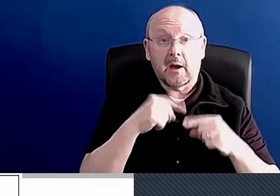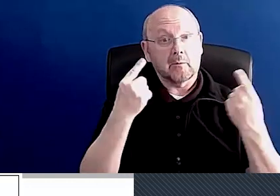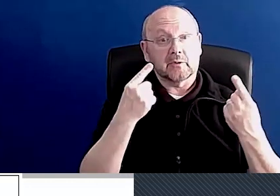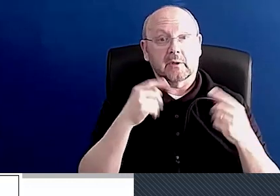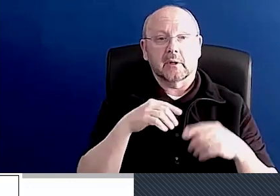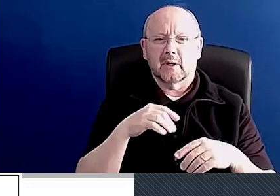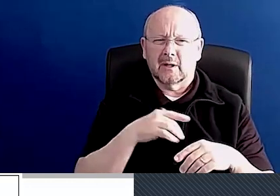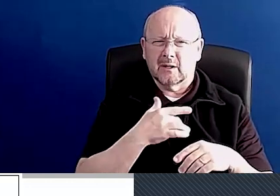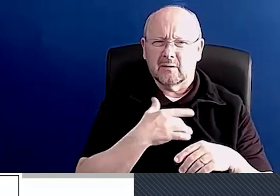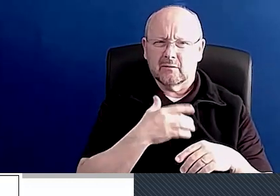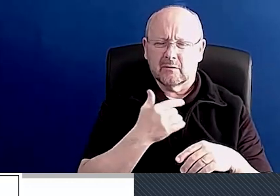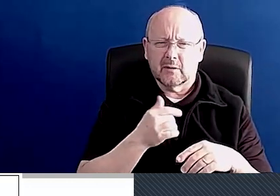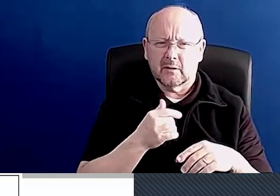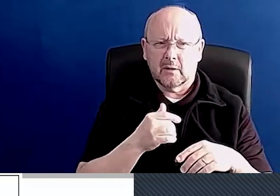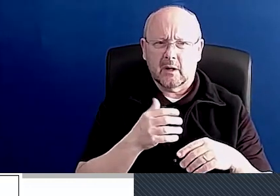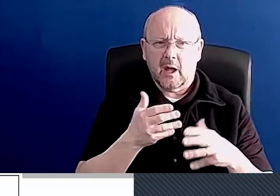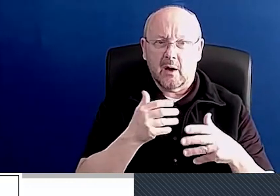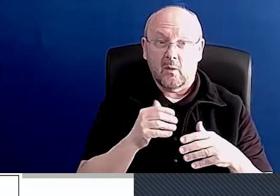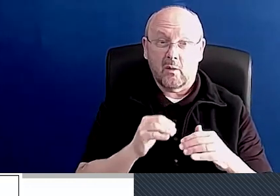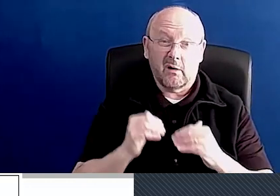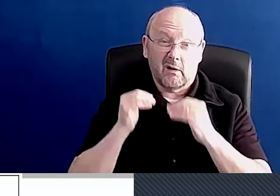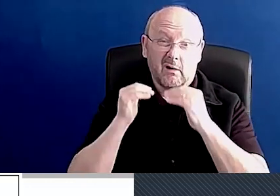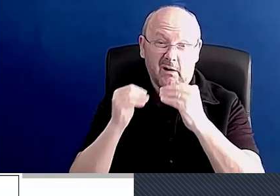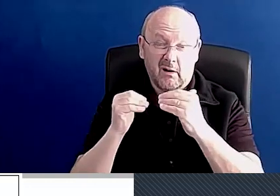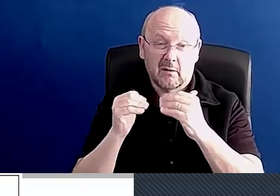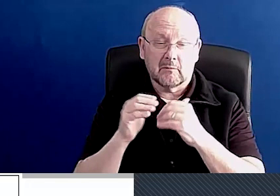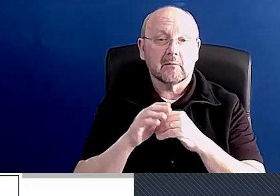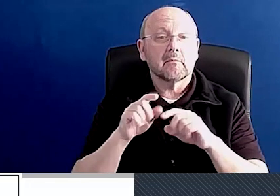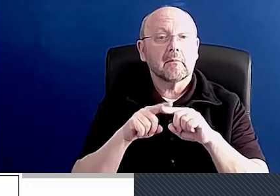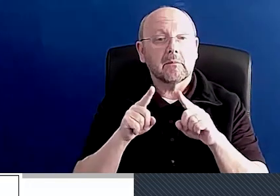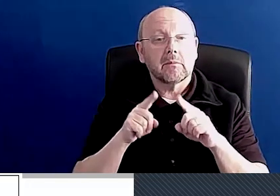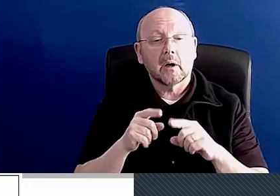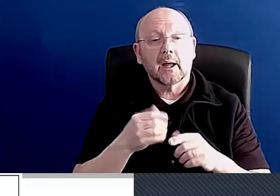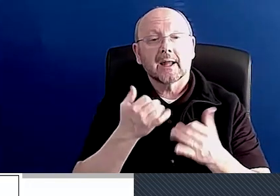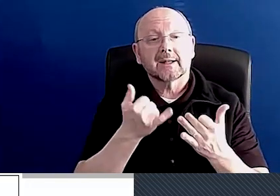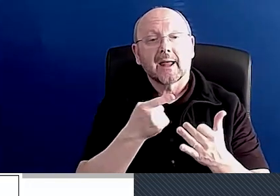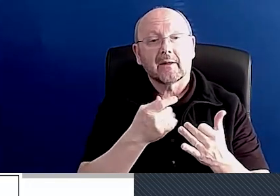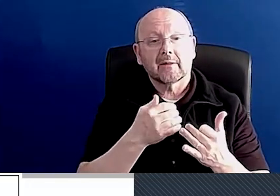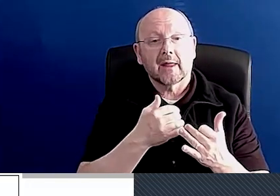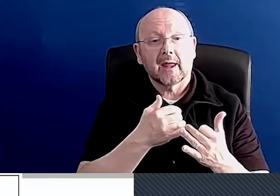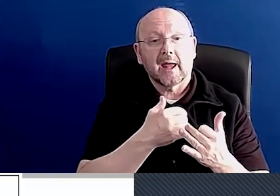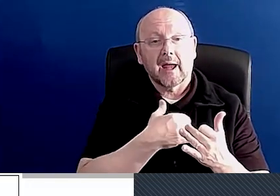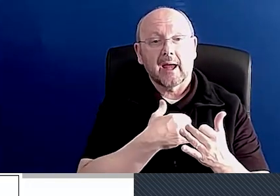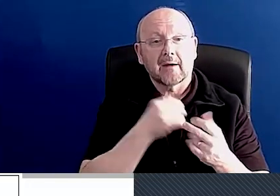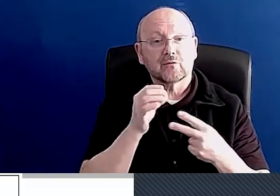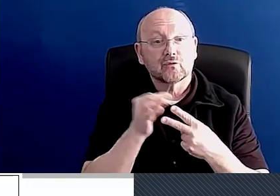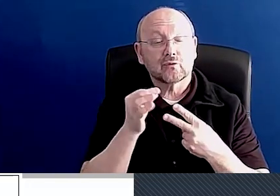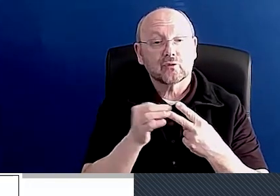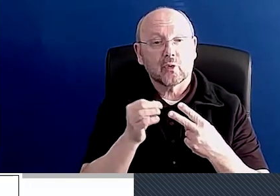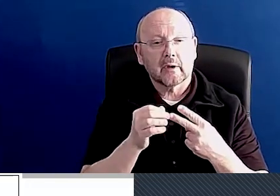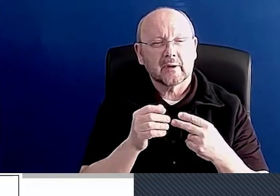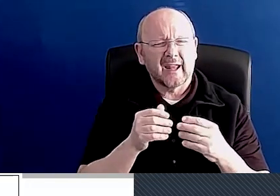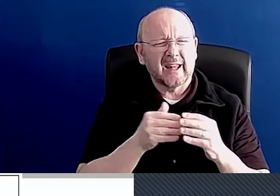ready and they want to challenge themselves to take on more, but at least it gives them some guidance as to where they could start